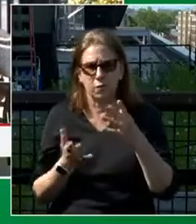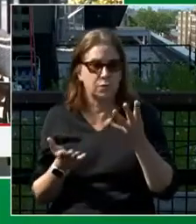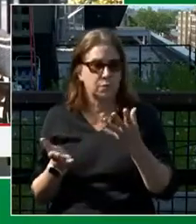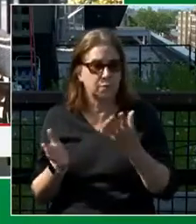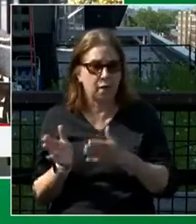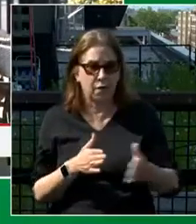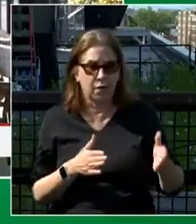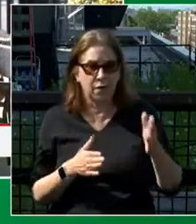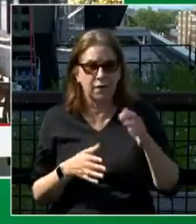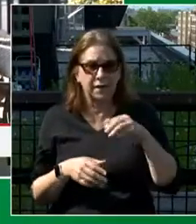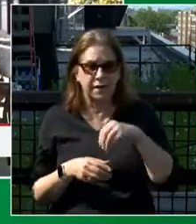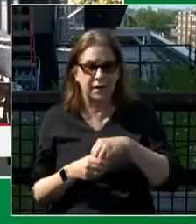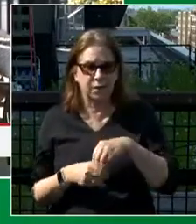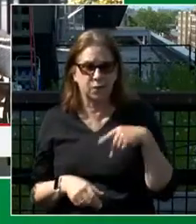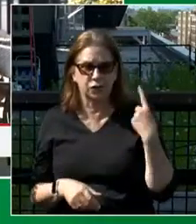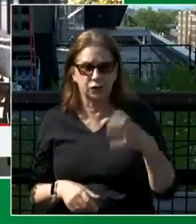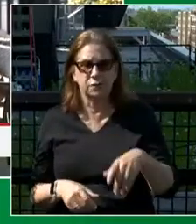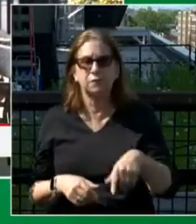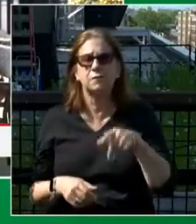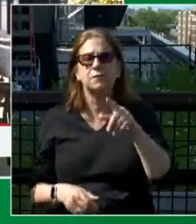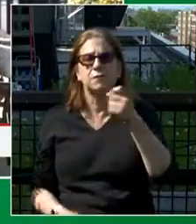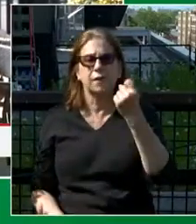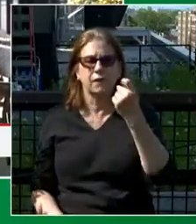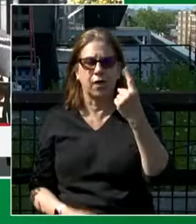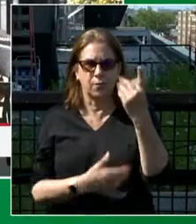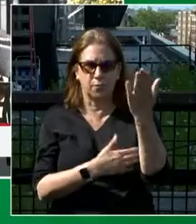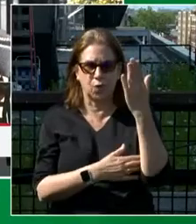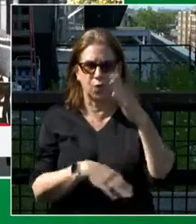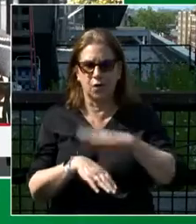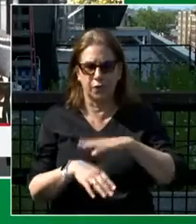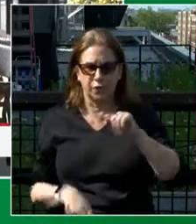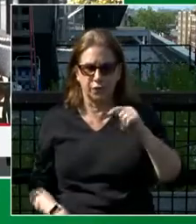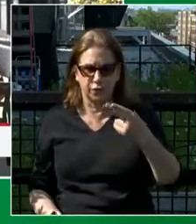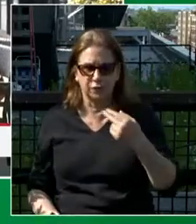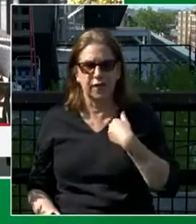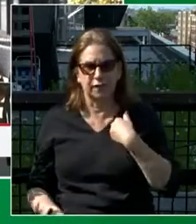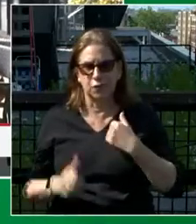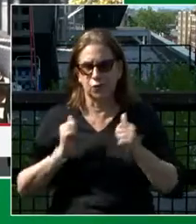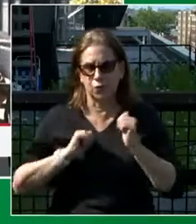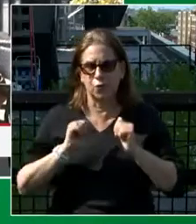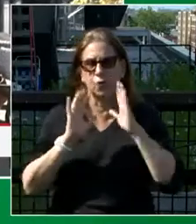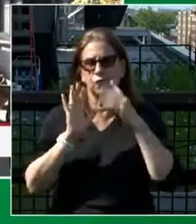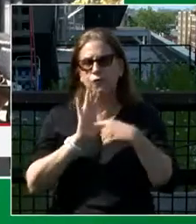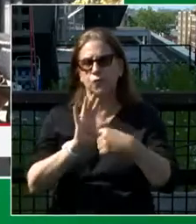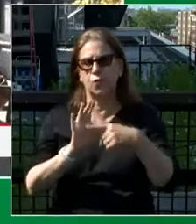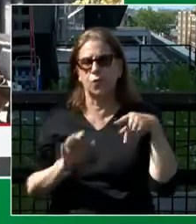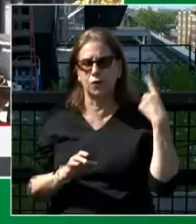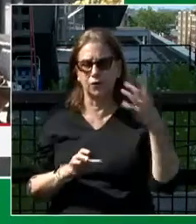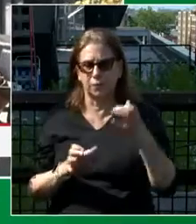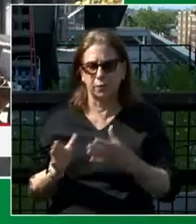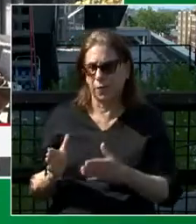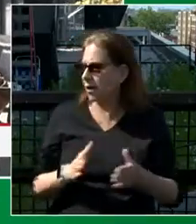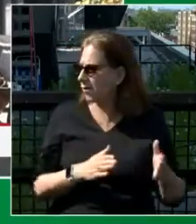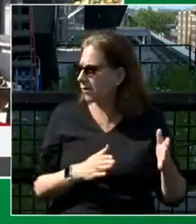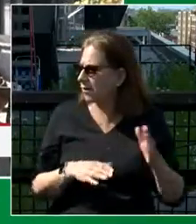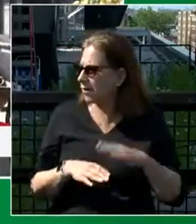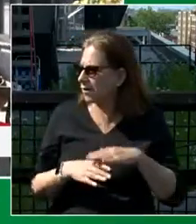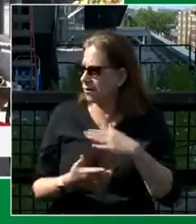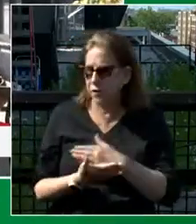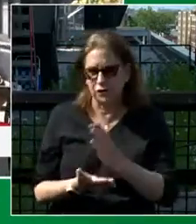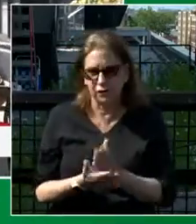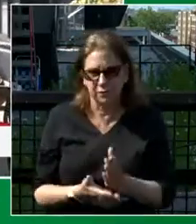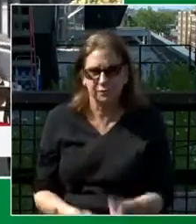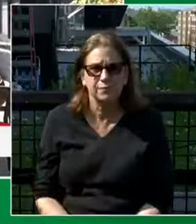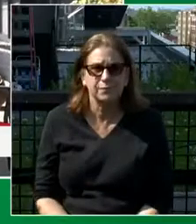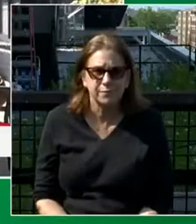that's really, again, where she sets kind of the blueprint for where we'll go over not just the next year, but the next several years. It's